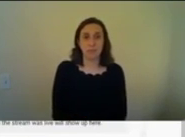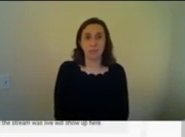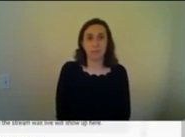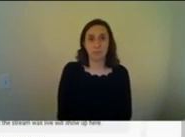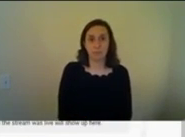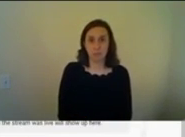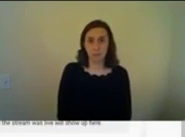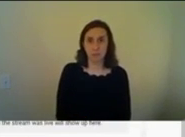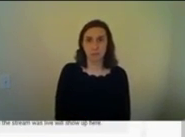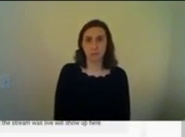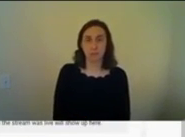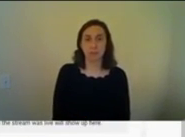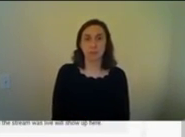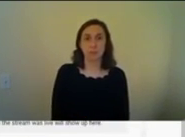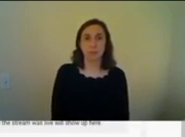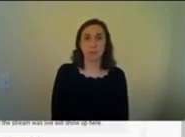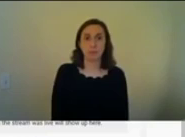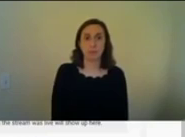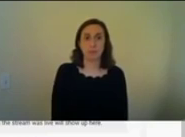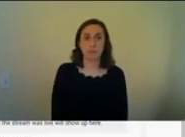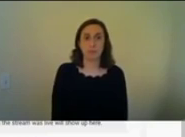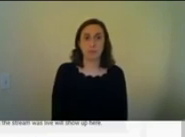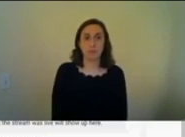put these examples out. So